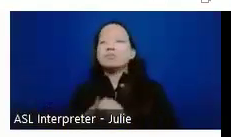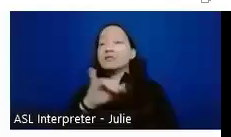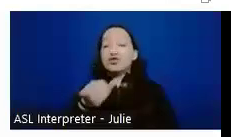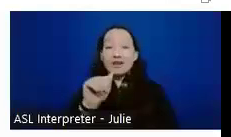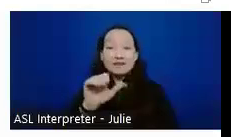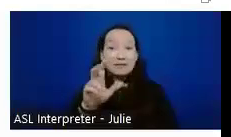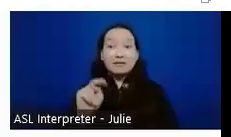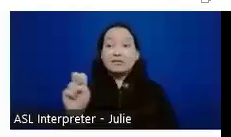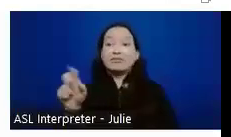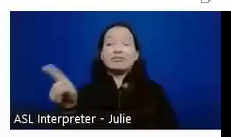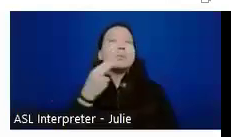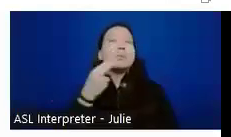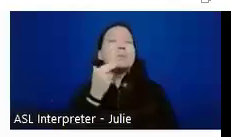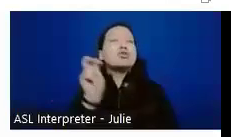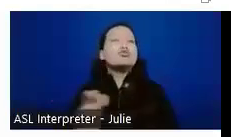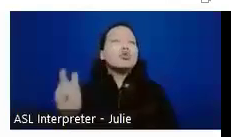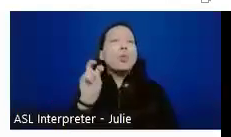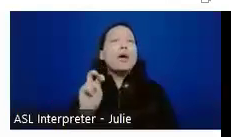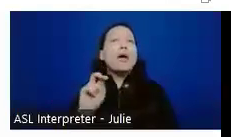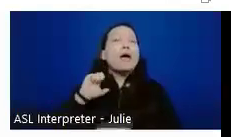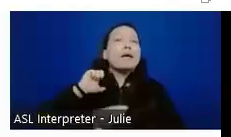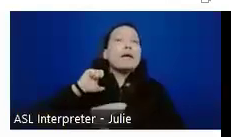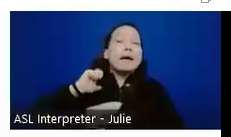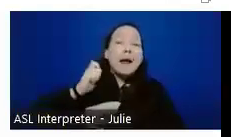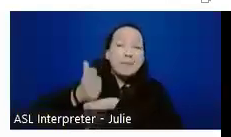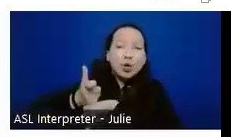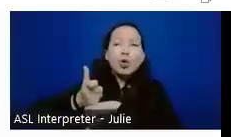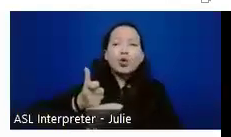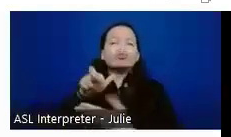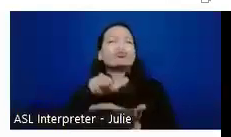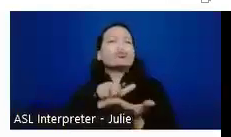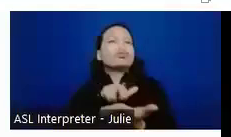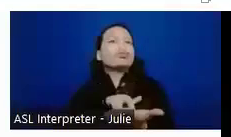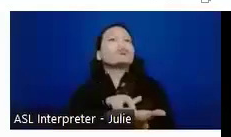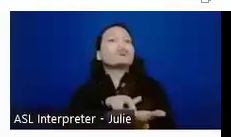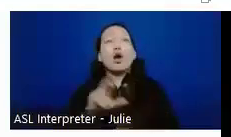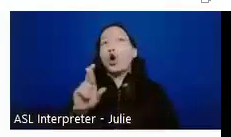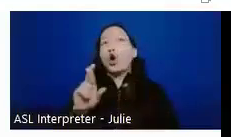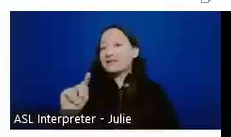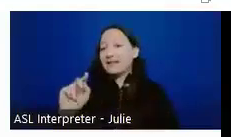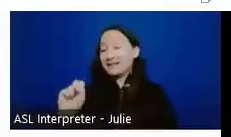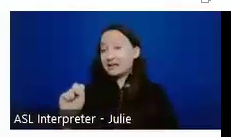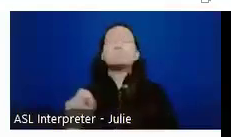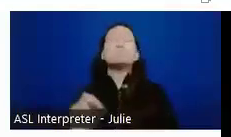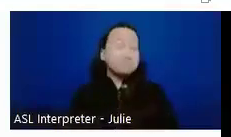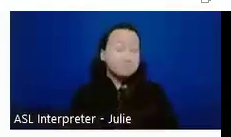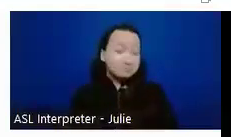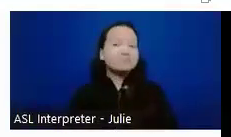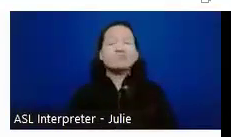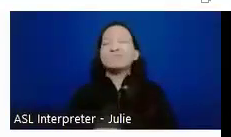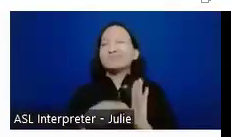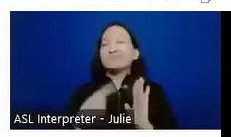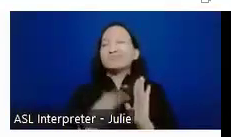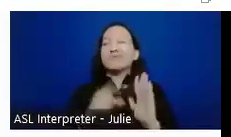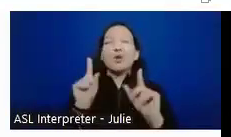says small trips, like going to the Capitol to register for the RTS. Sometimes